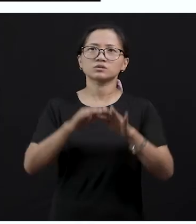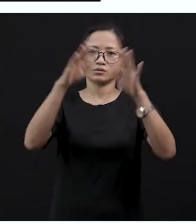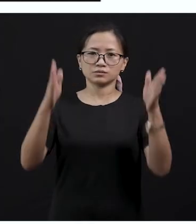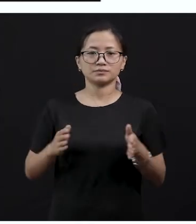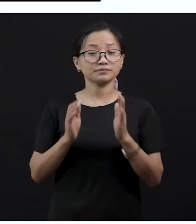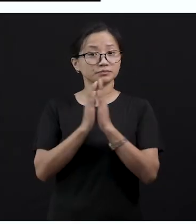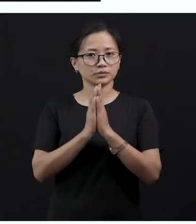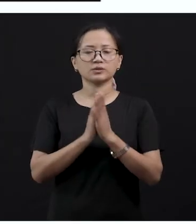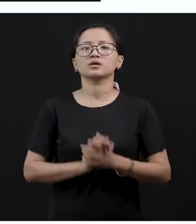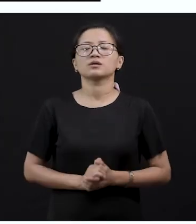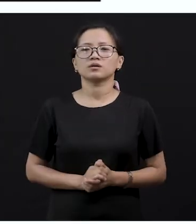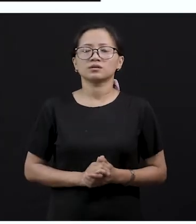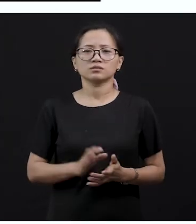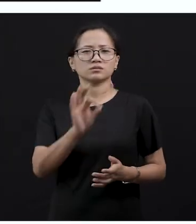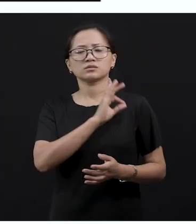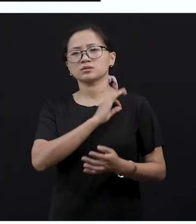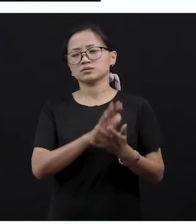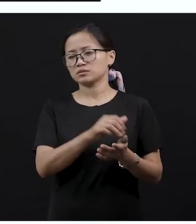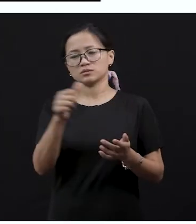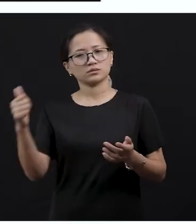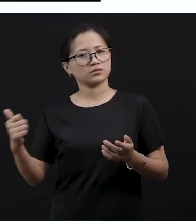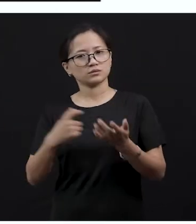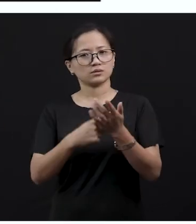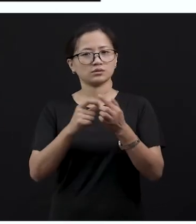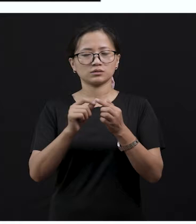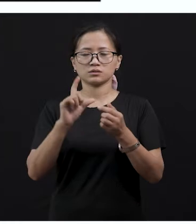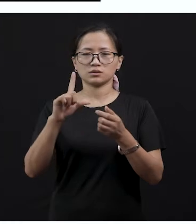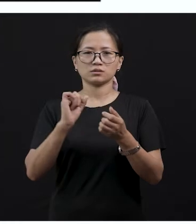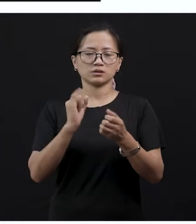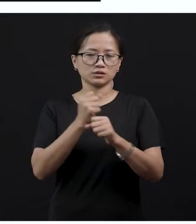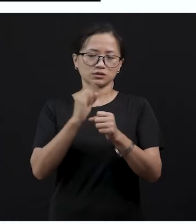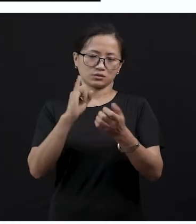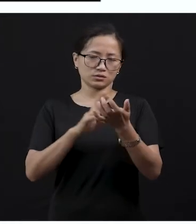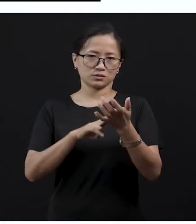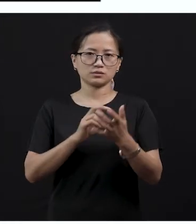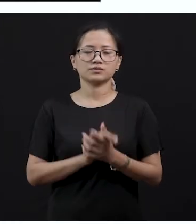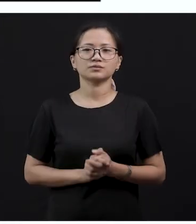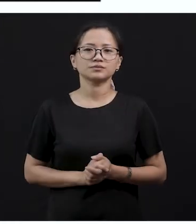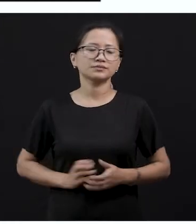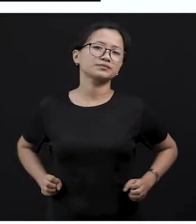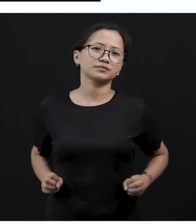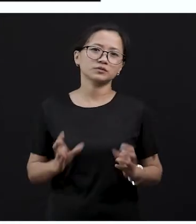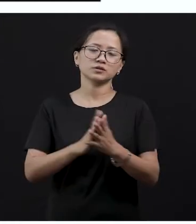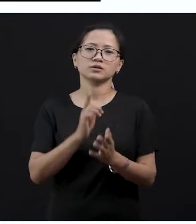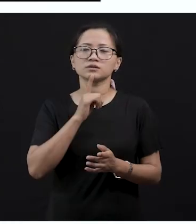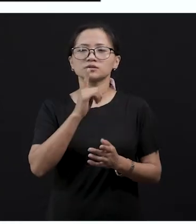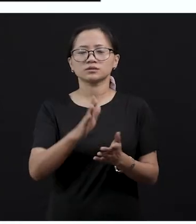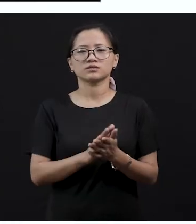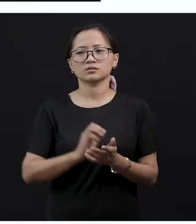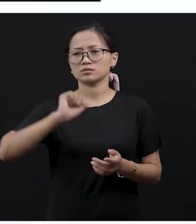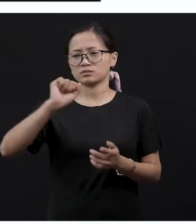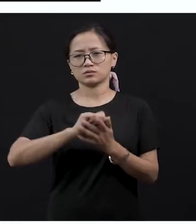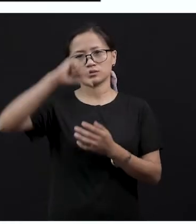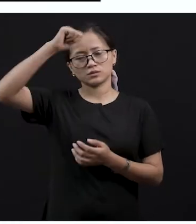also studied. He gave interest in other religions, and he started telling his own